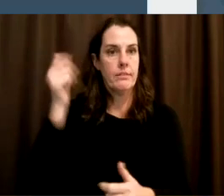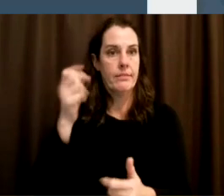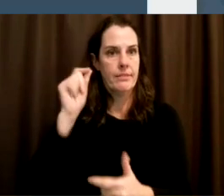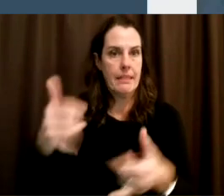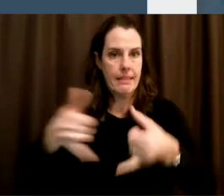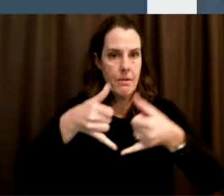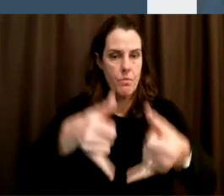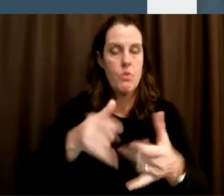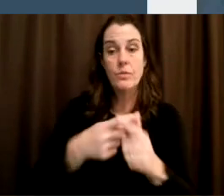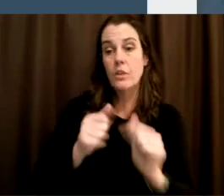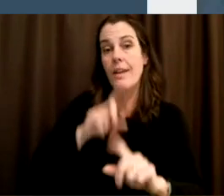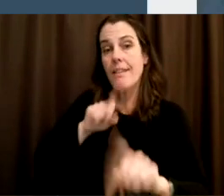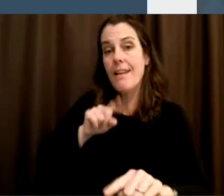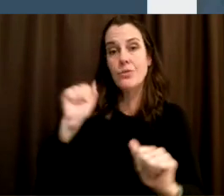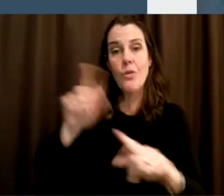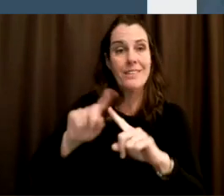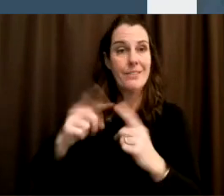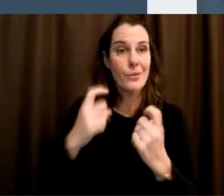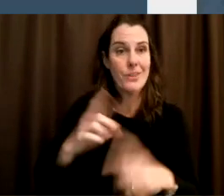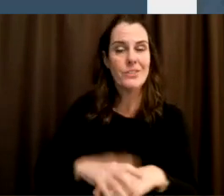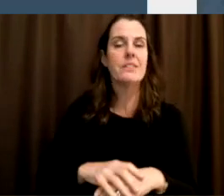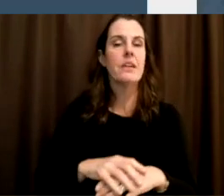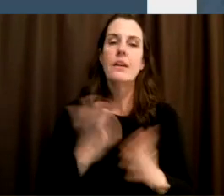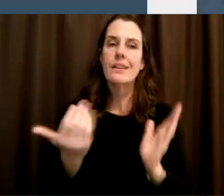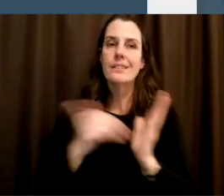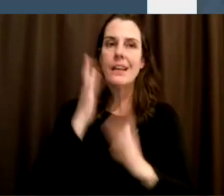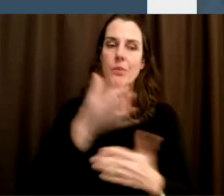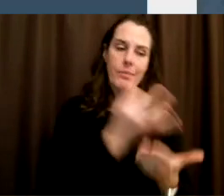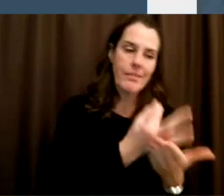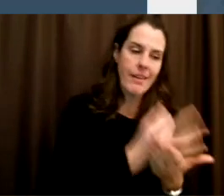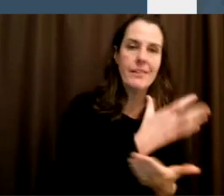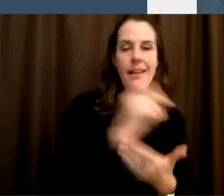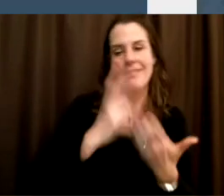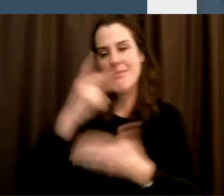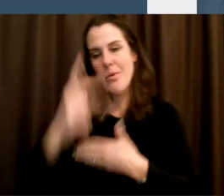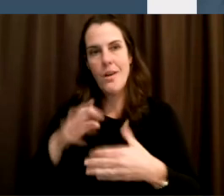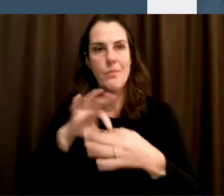can answer all of their questions, because again, it'll be financial and programmatic.